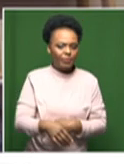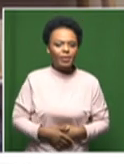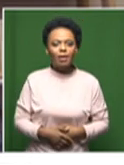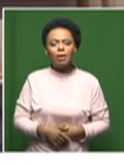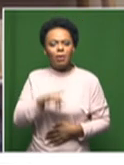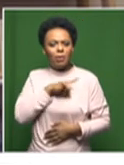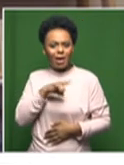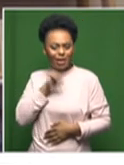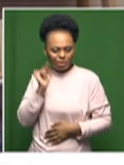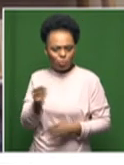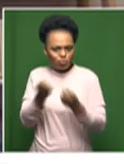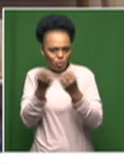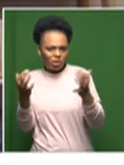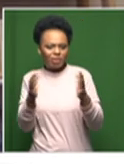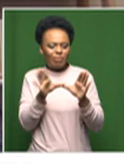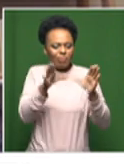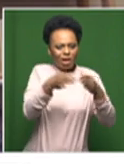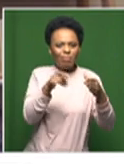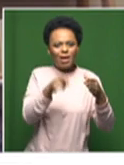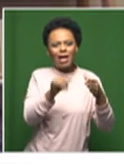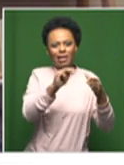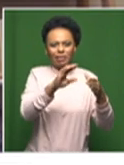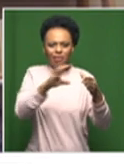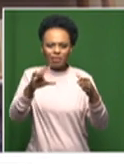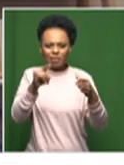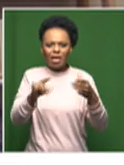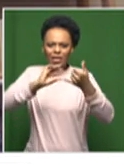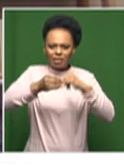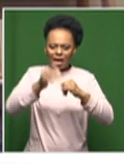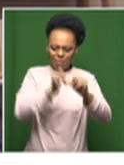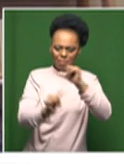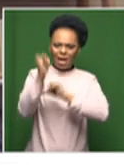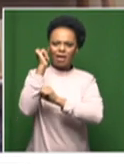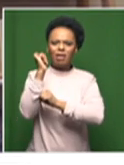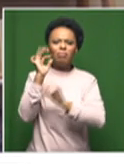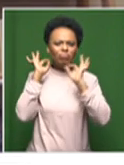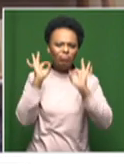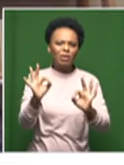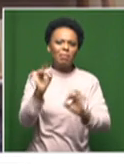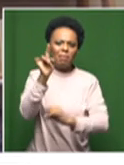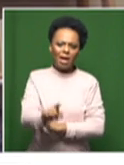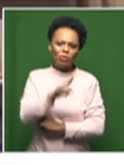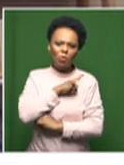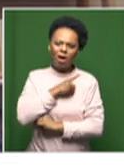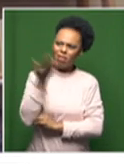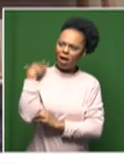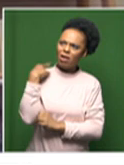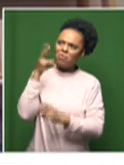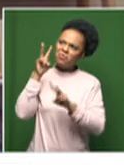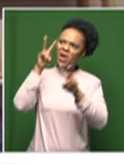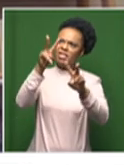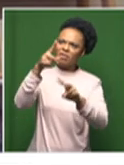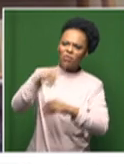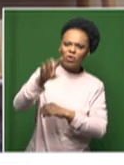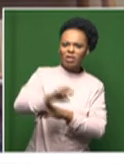contestations within the majority party also to try and bring the ANC back on track with its original vision that it had for South Africa